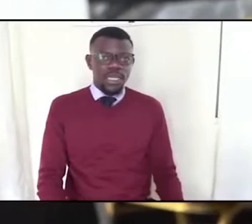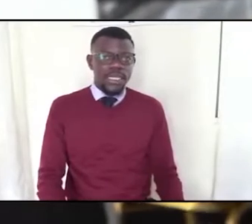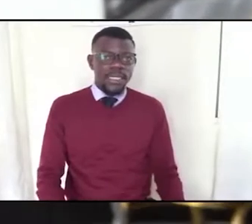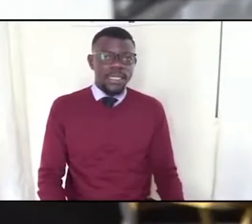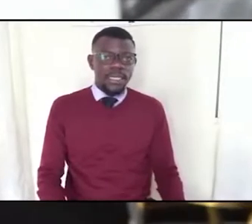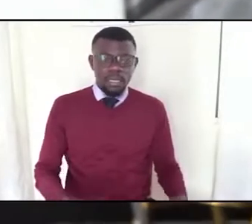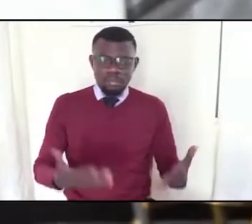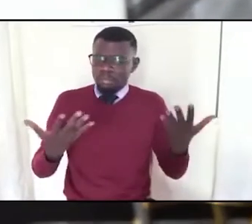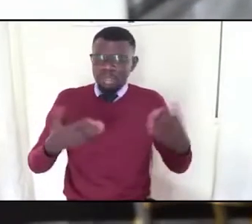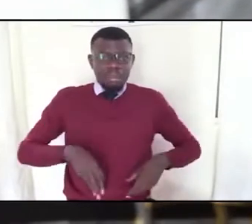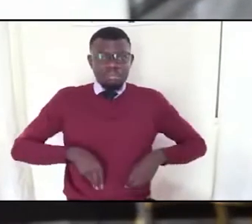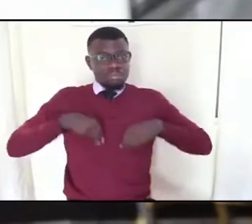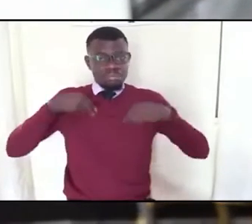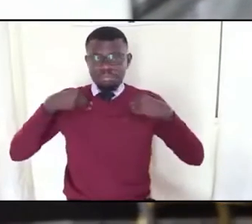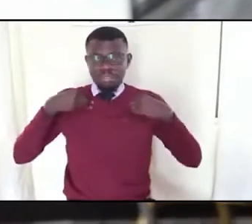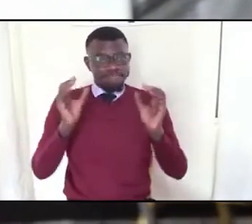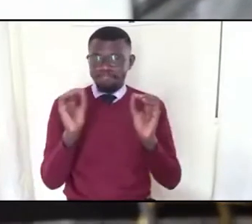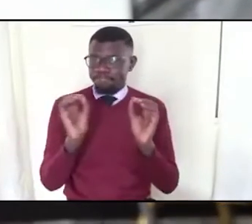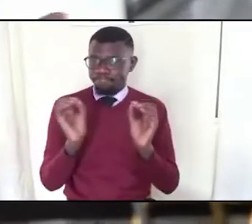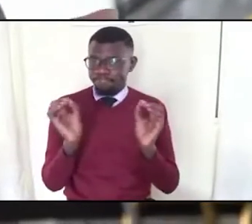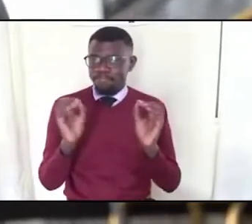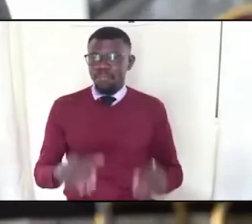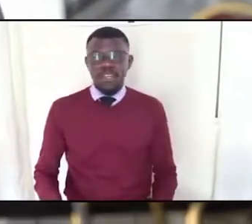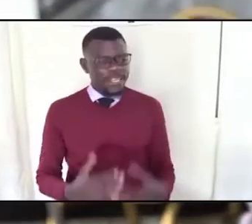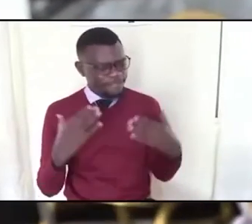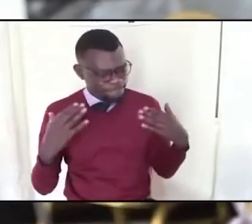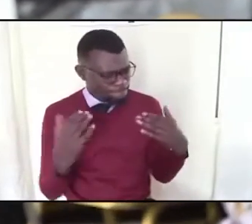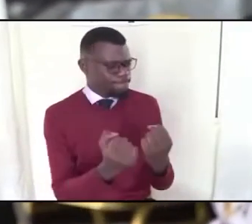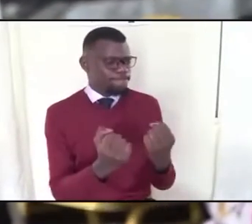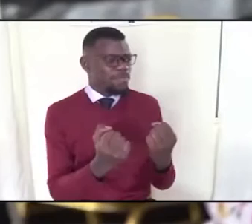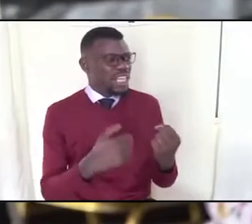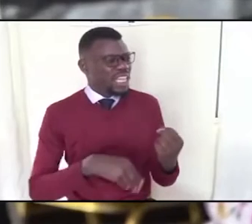Of course, you can't strip yourself. And so she was stripped.